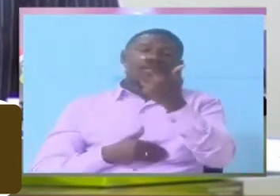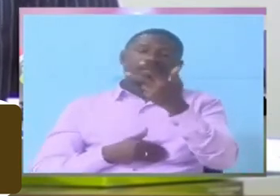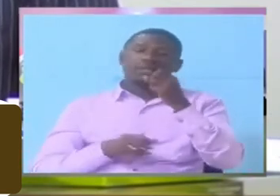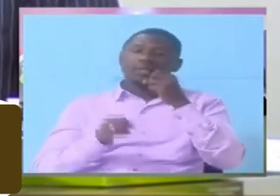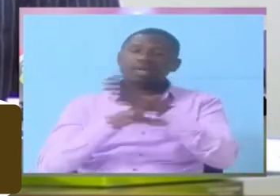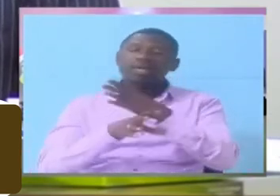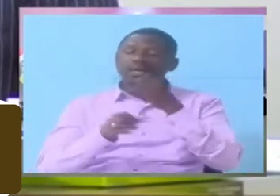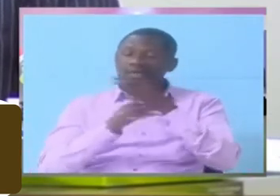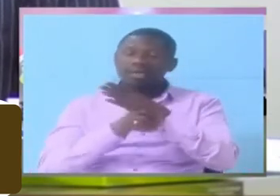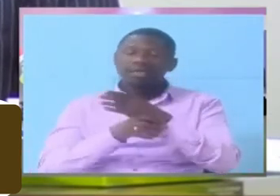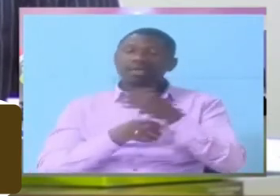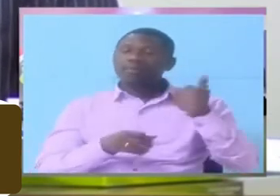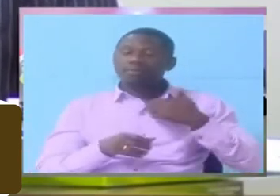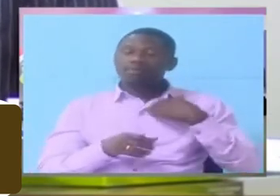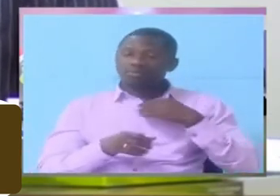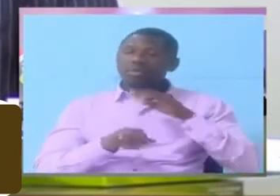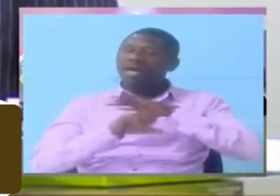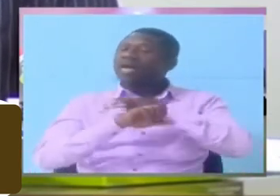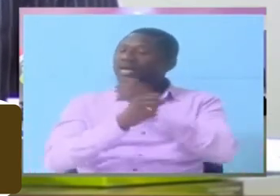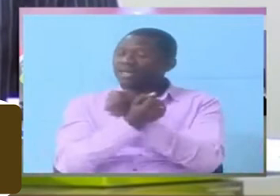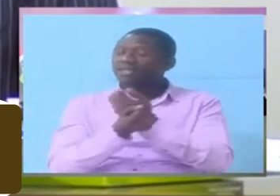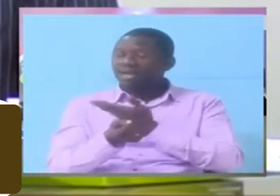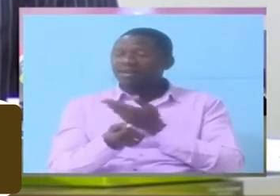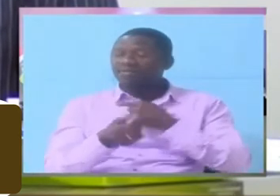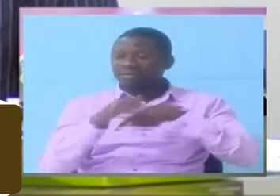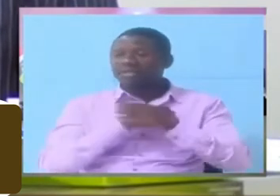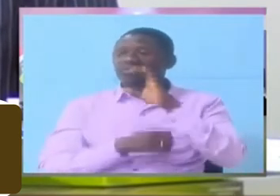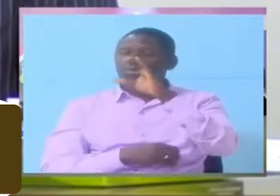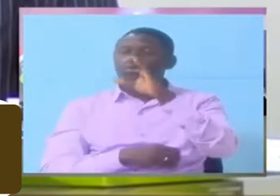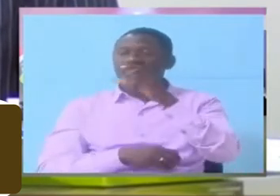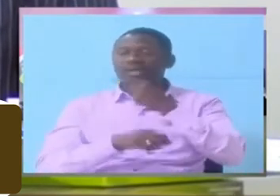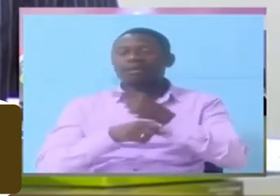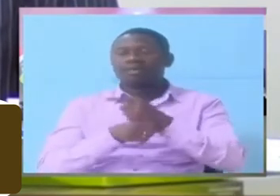But hak fokabula wo wato la ye nkala mudala ko masakunda mbe nu jang wol balanta la ko